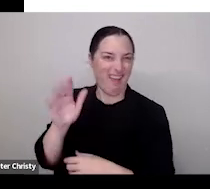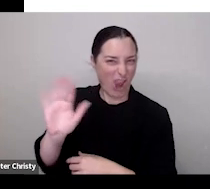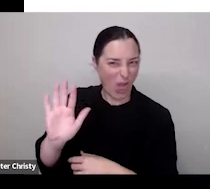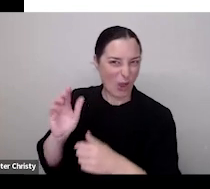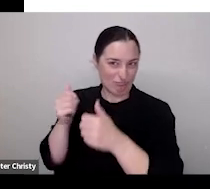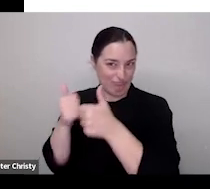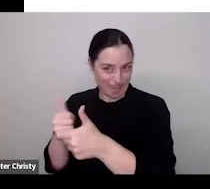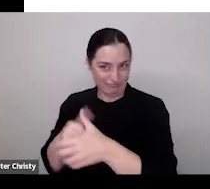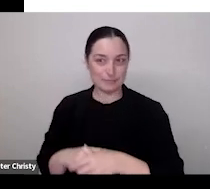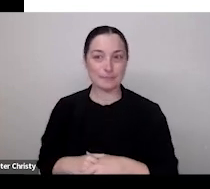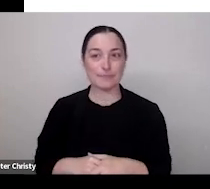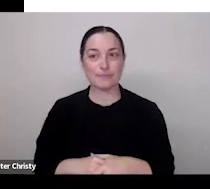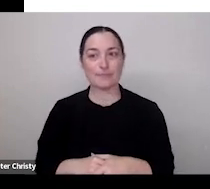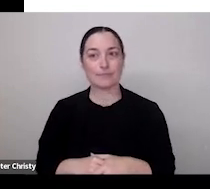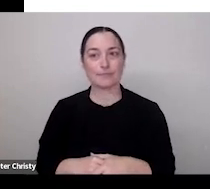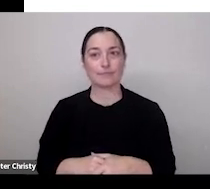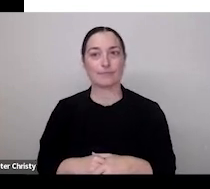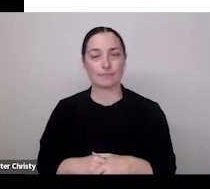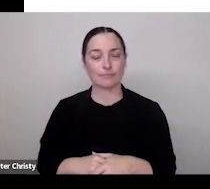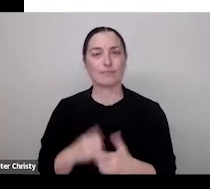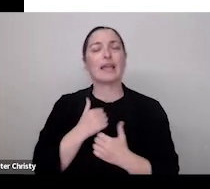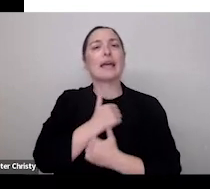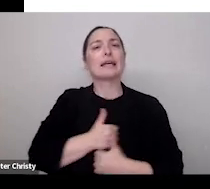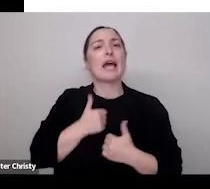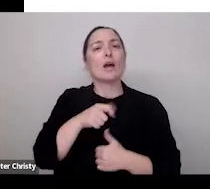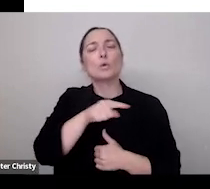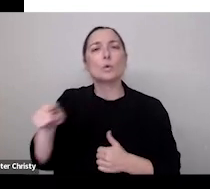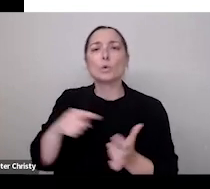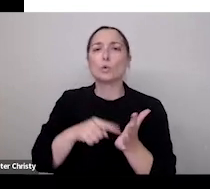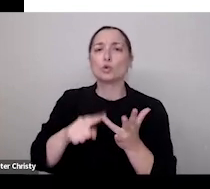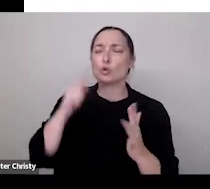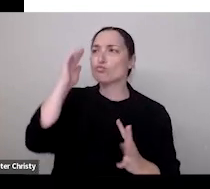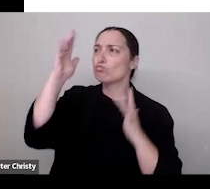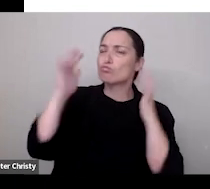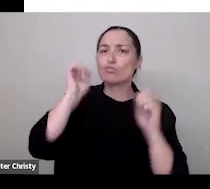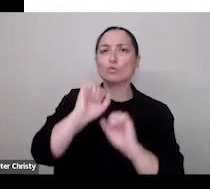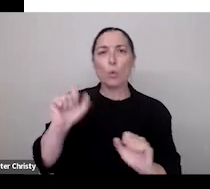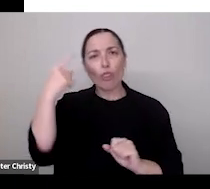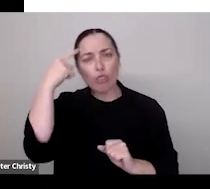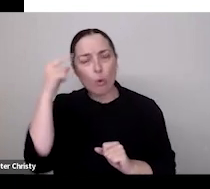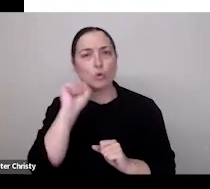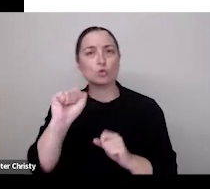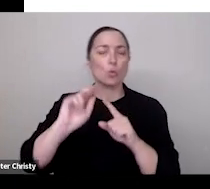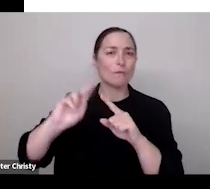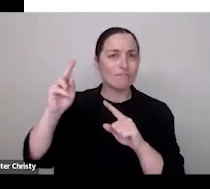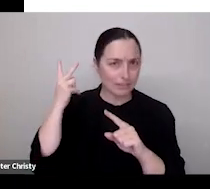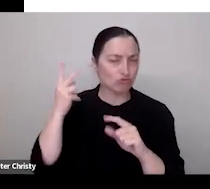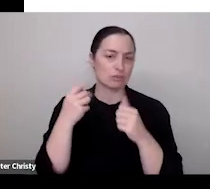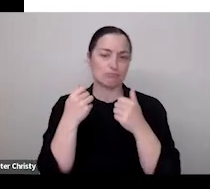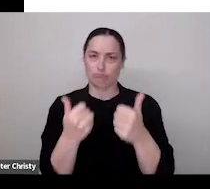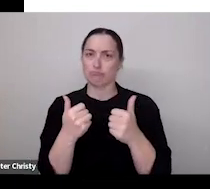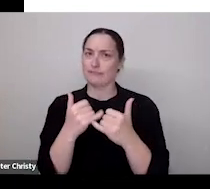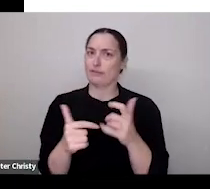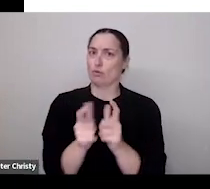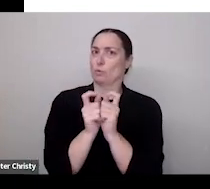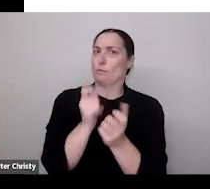and comment. I would encourage you to share thoughts and reflections in the chat as we go. That's often a really useful part